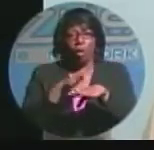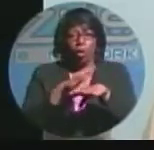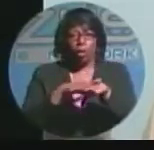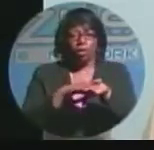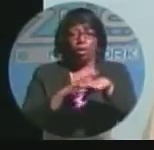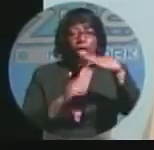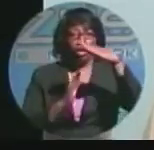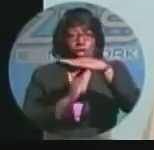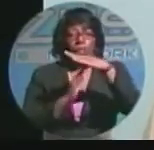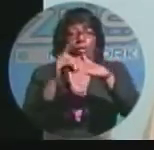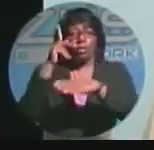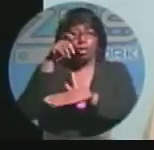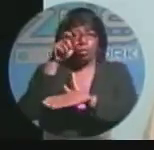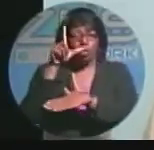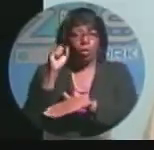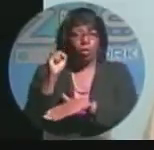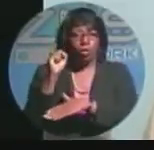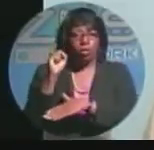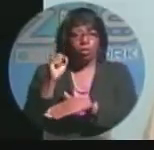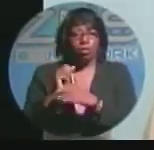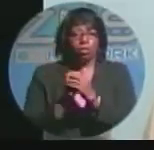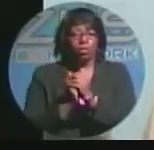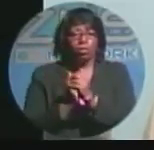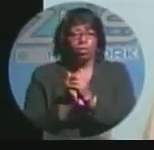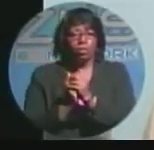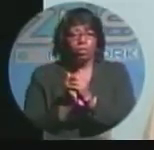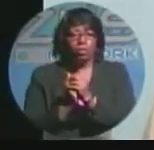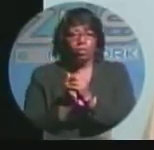off, so we had to do some replacement.